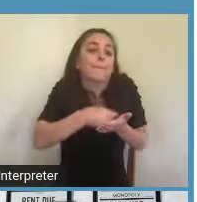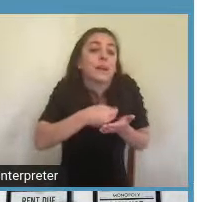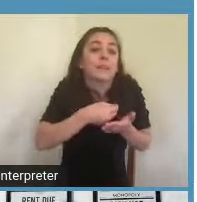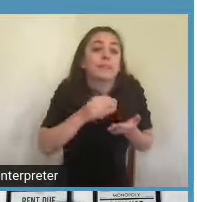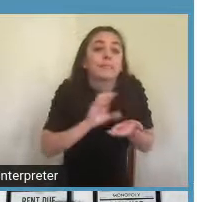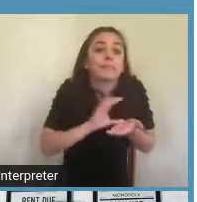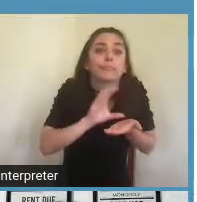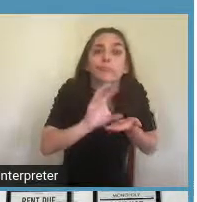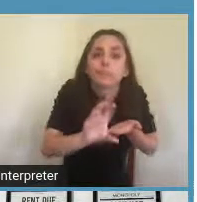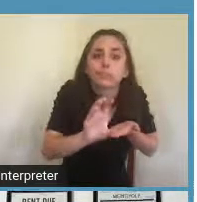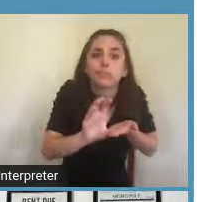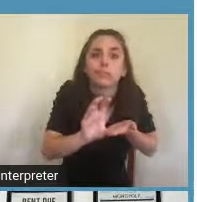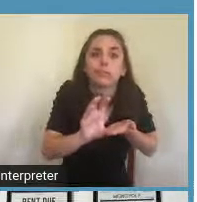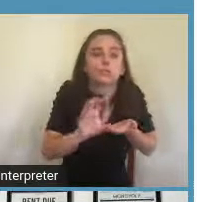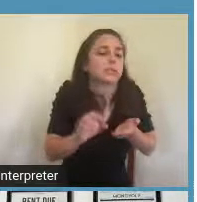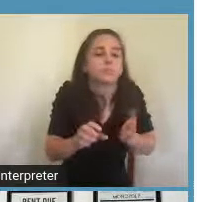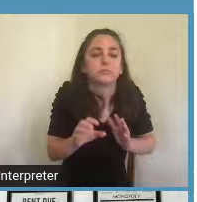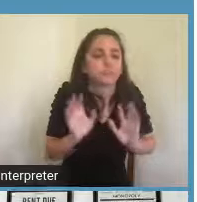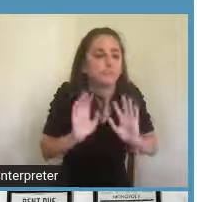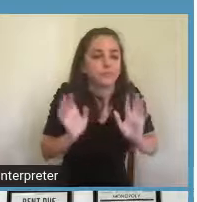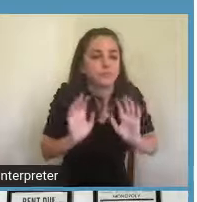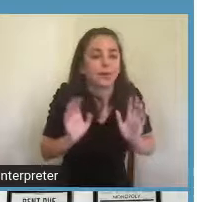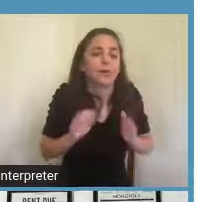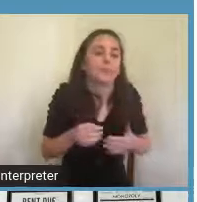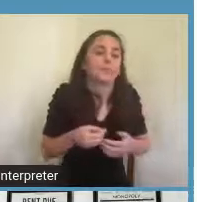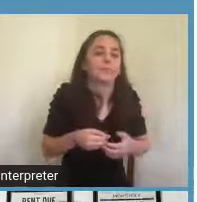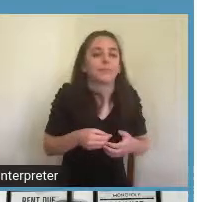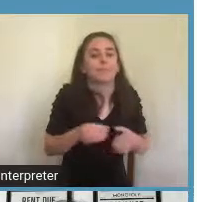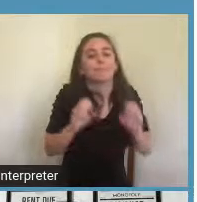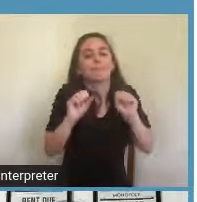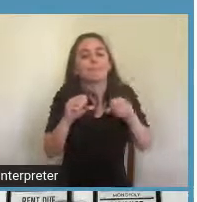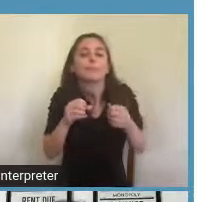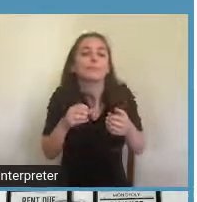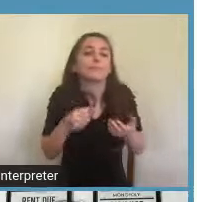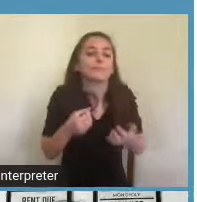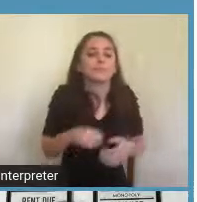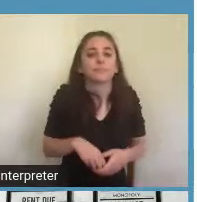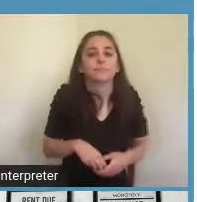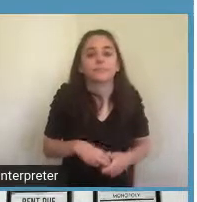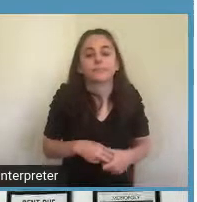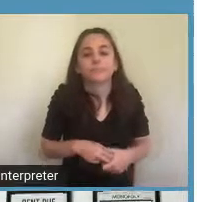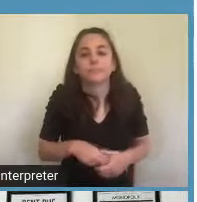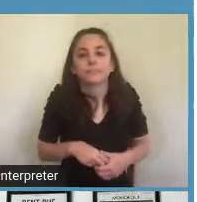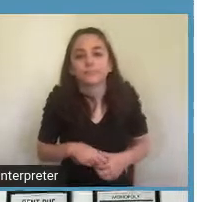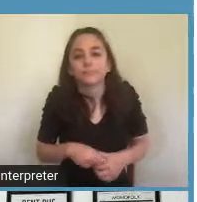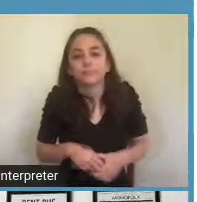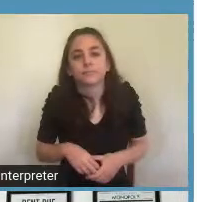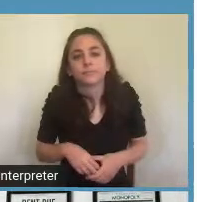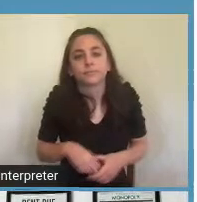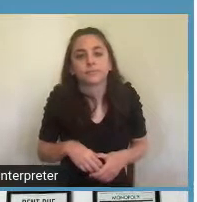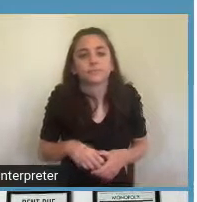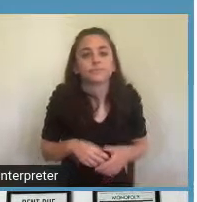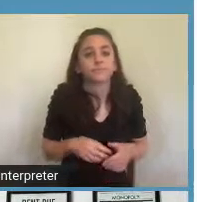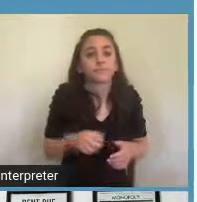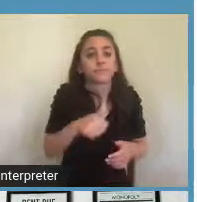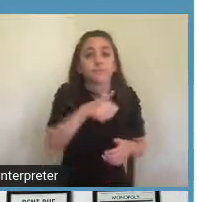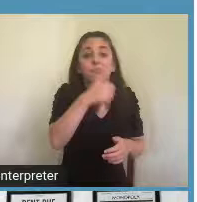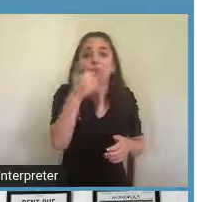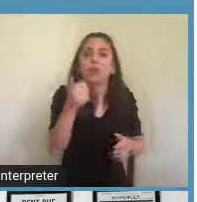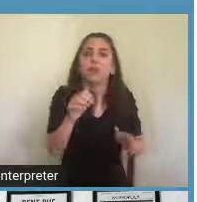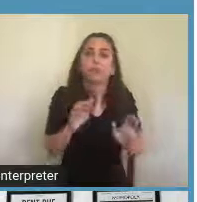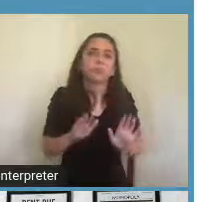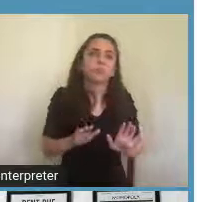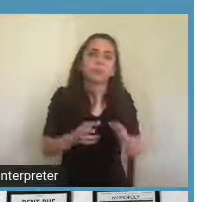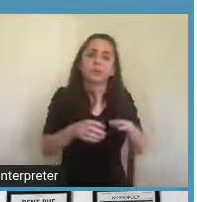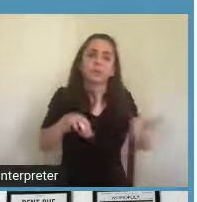eyeballs to your video and inevitably just get more engagement for the museum. Another one, I'm huge on this: